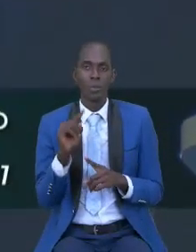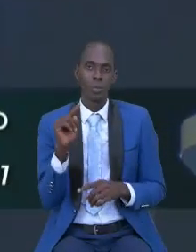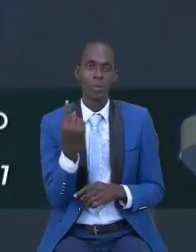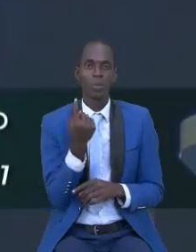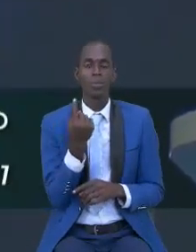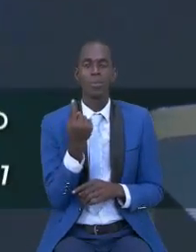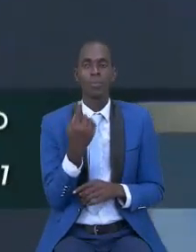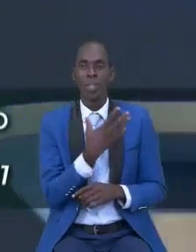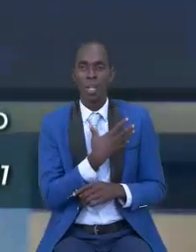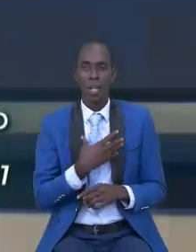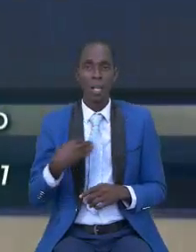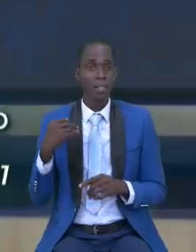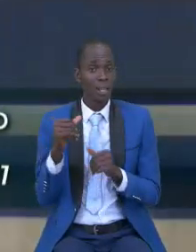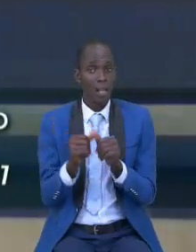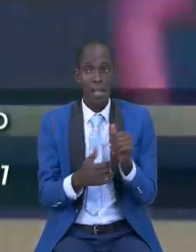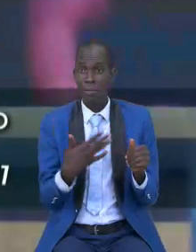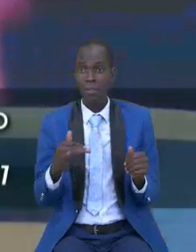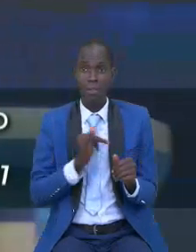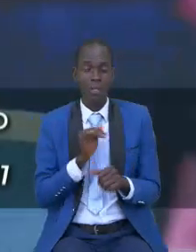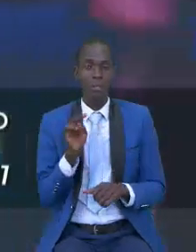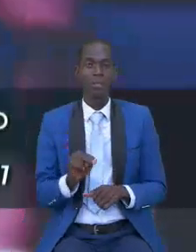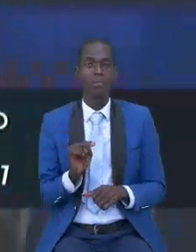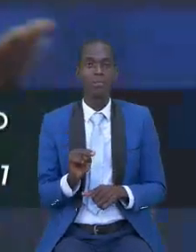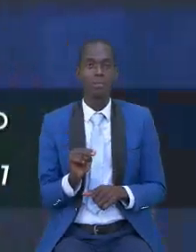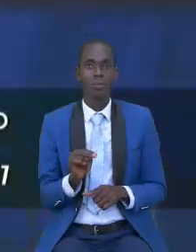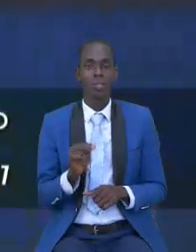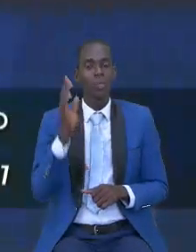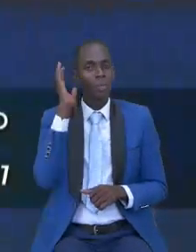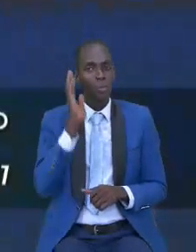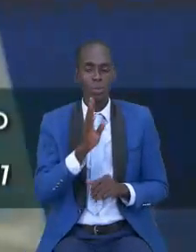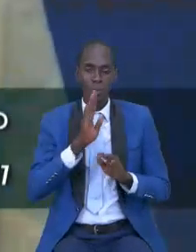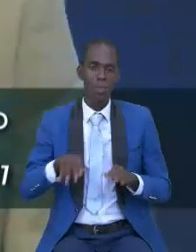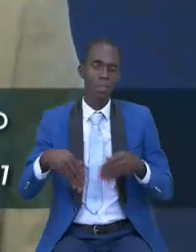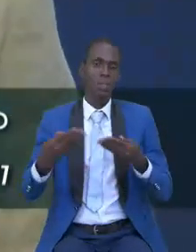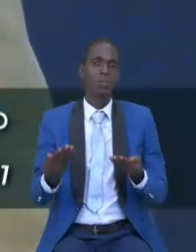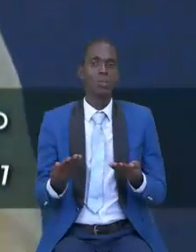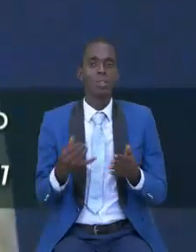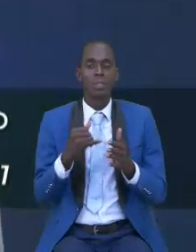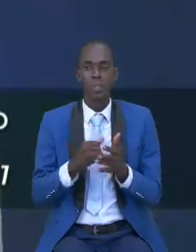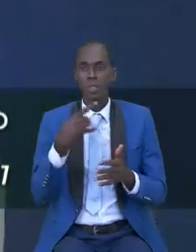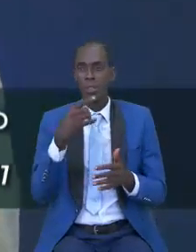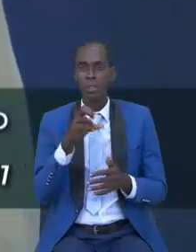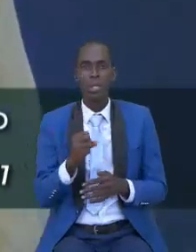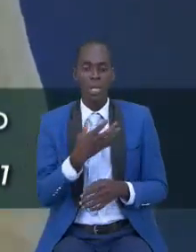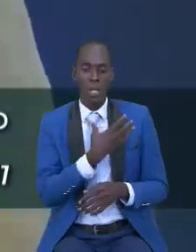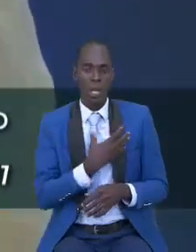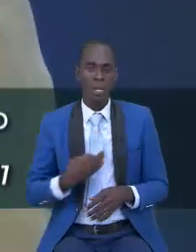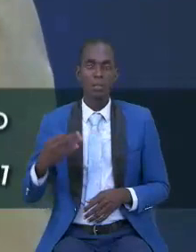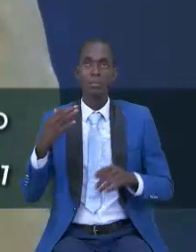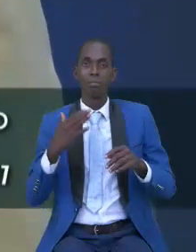only, and everything I need will be granted. It says, and my